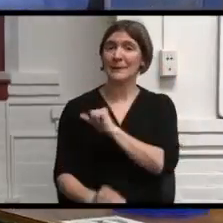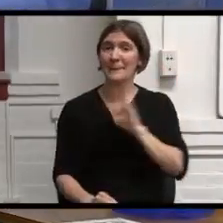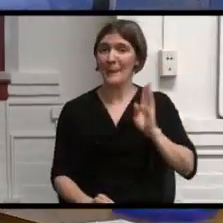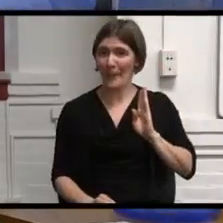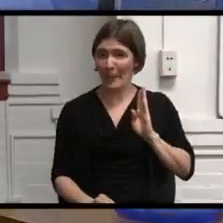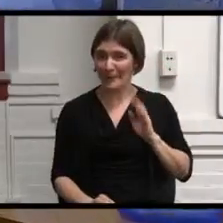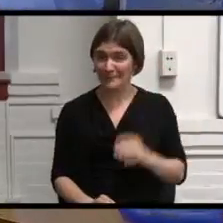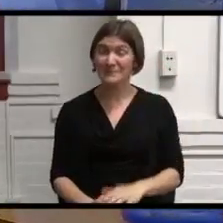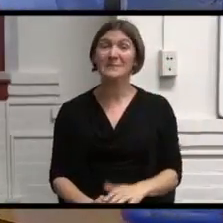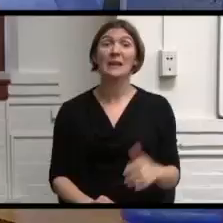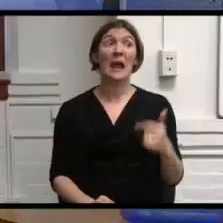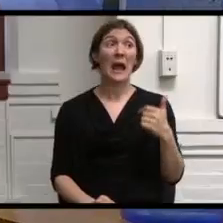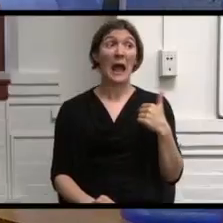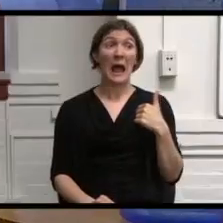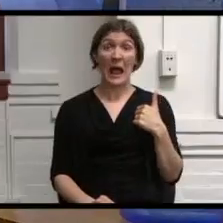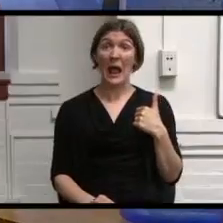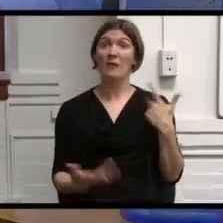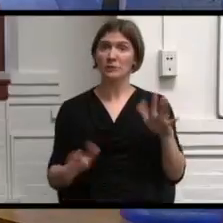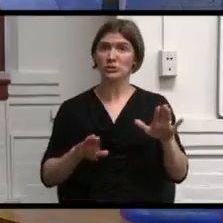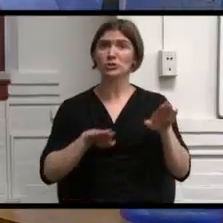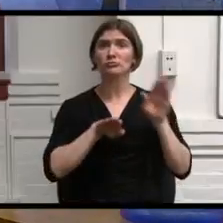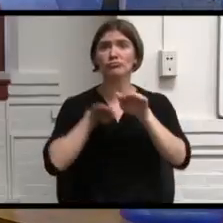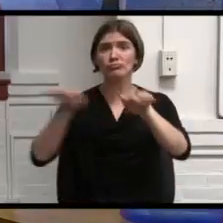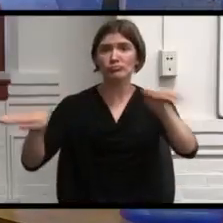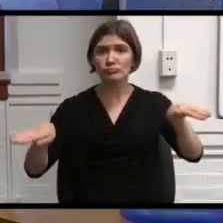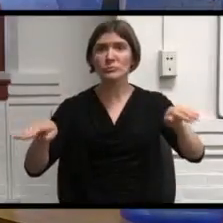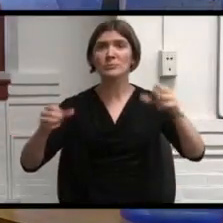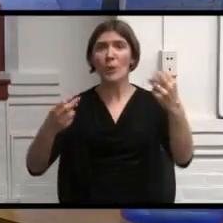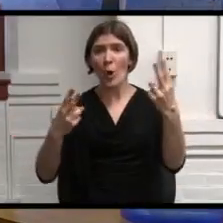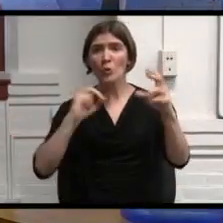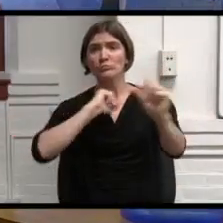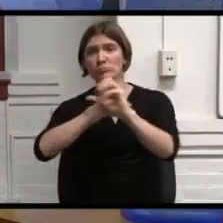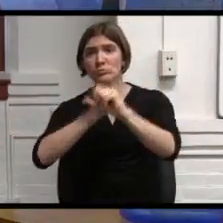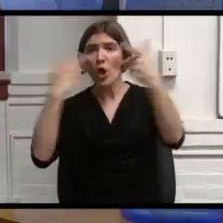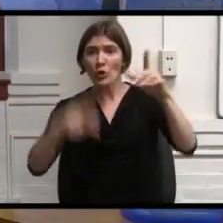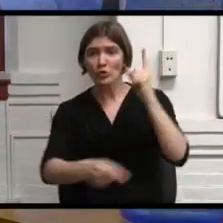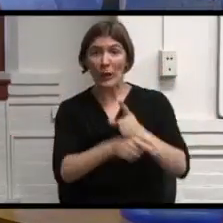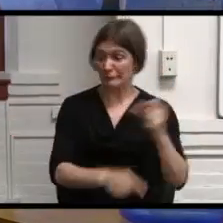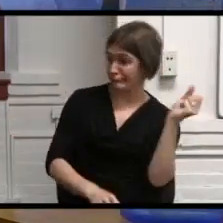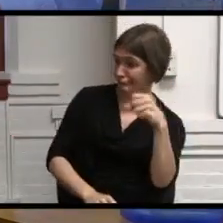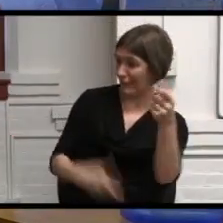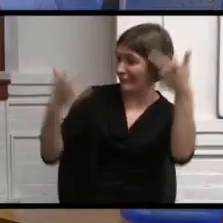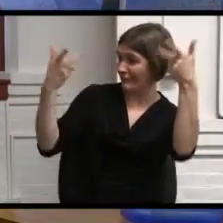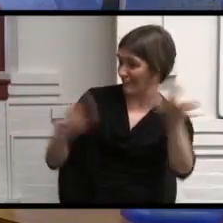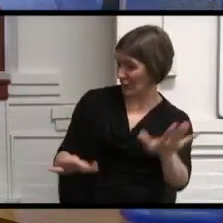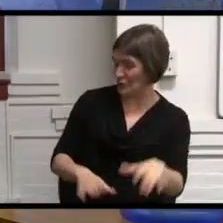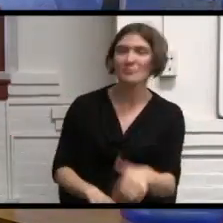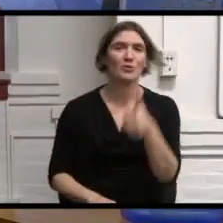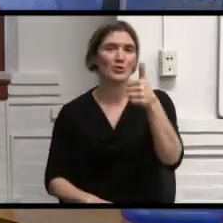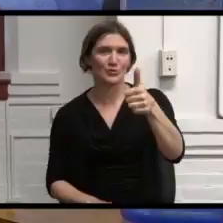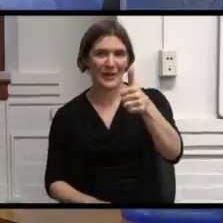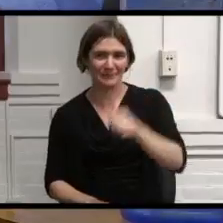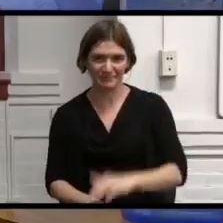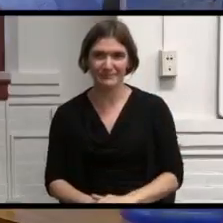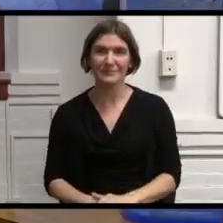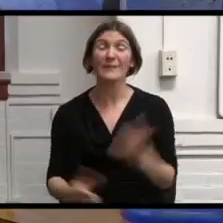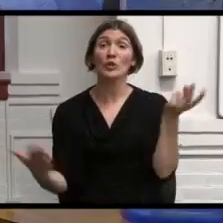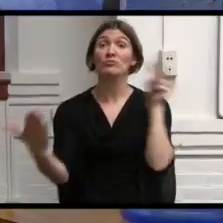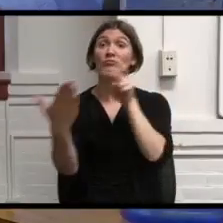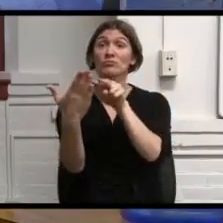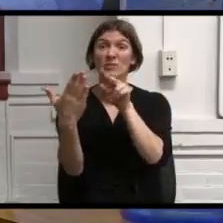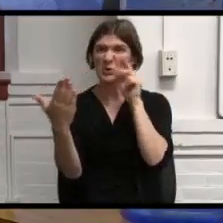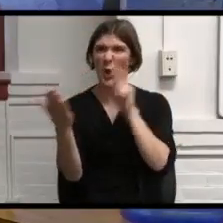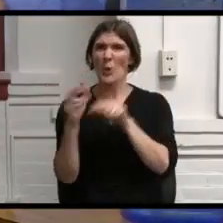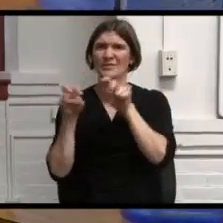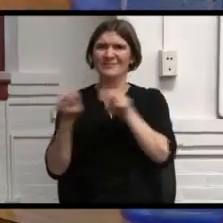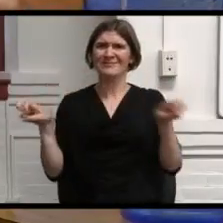Board. And I'm assuming the meeting has been properly warned? It has. Thank you. As you'll note, there